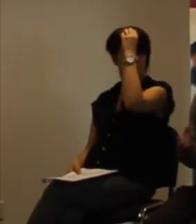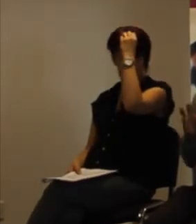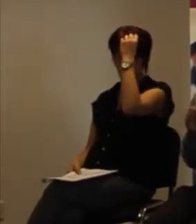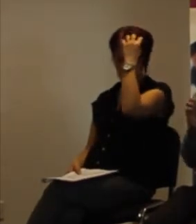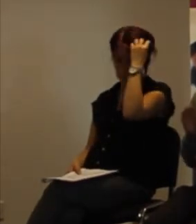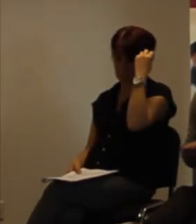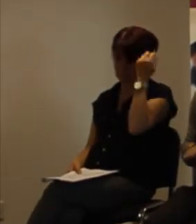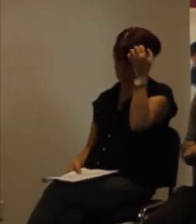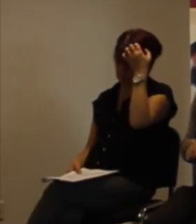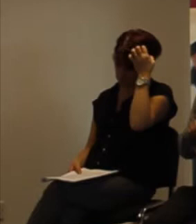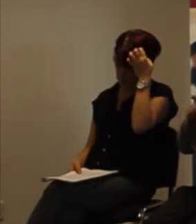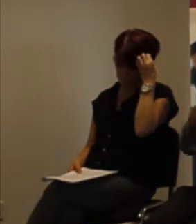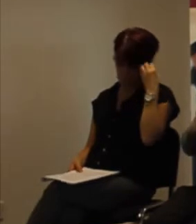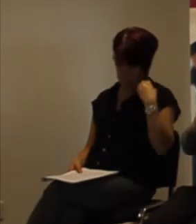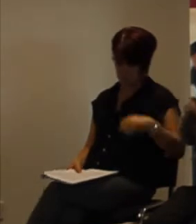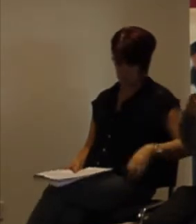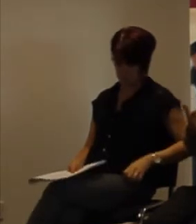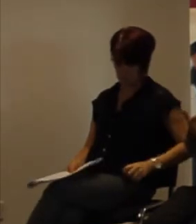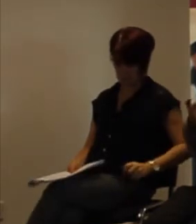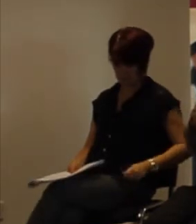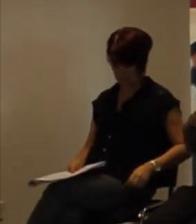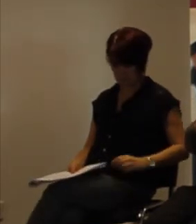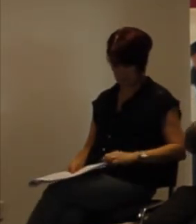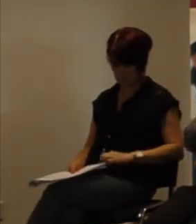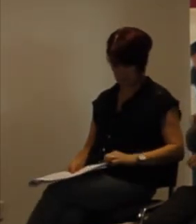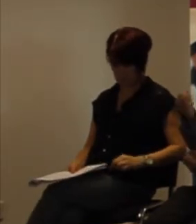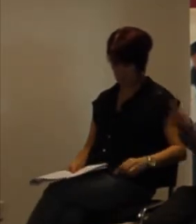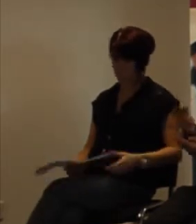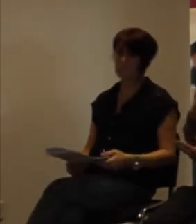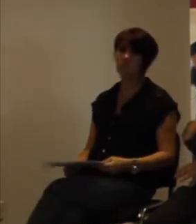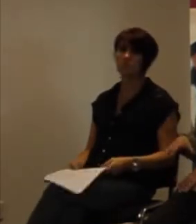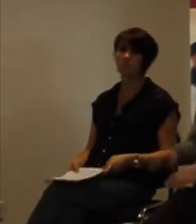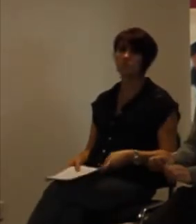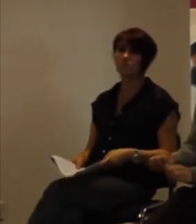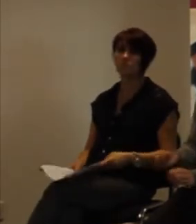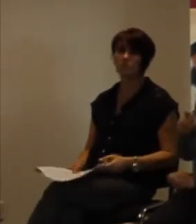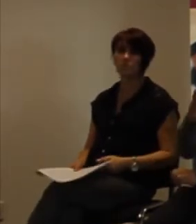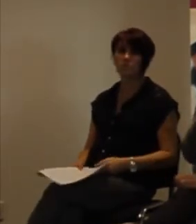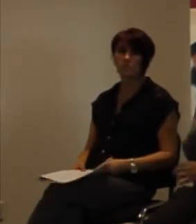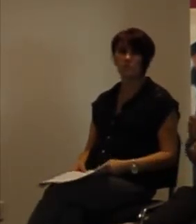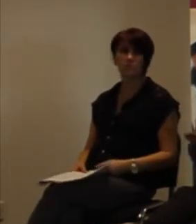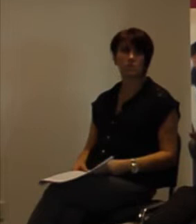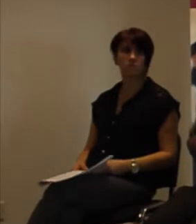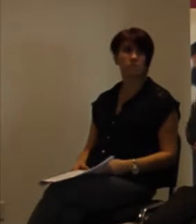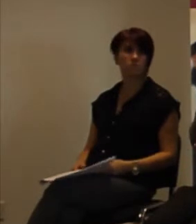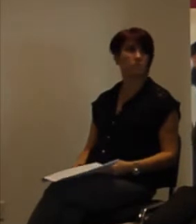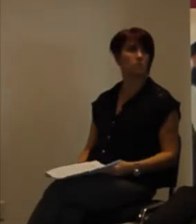But if you have a particular timing for your assessment that they're to work within, then we'd consider that a reasonable